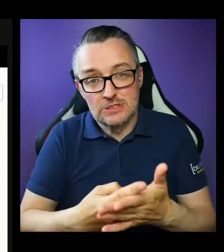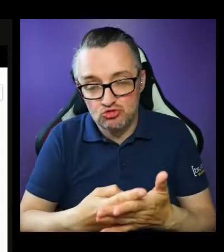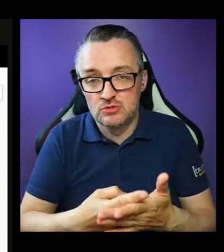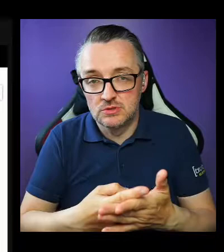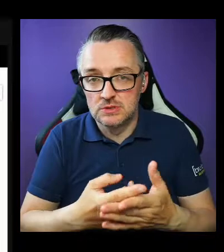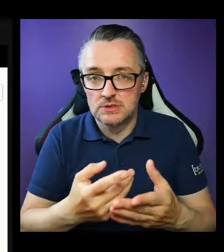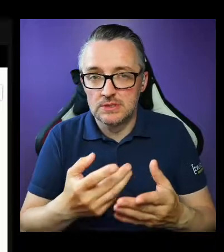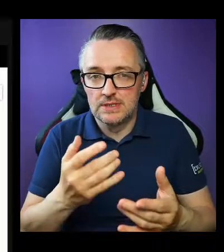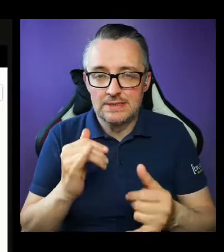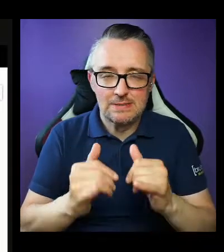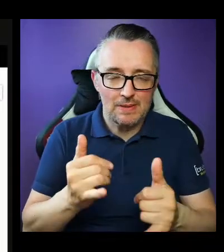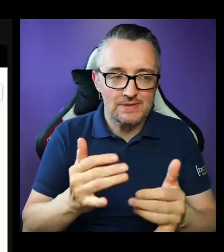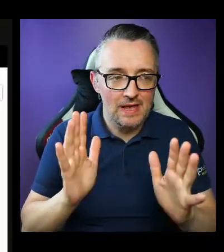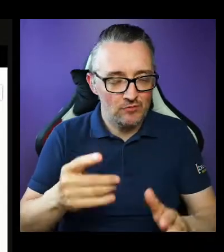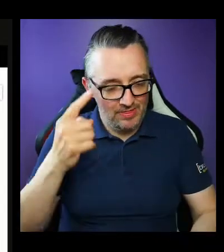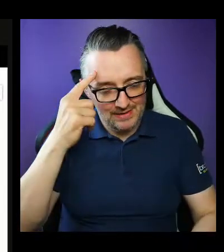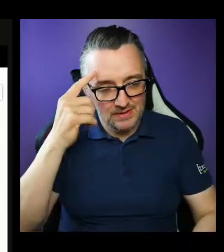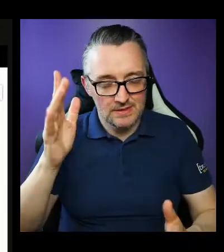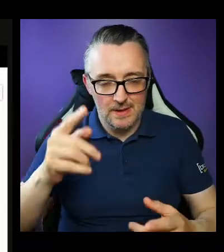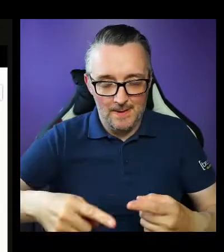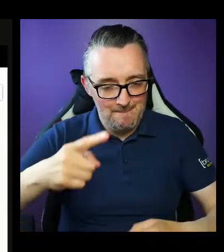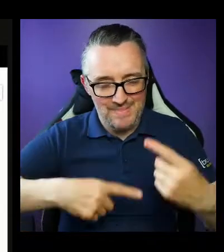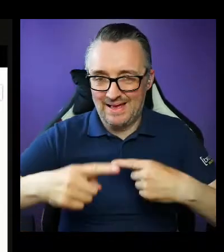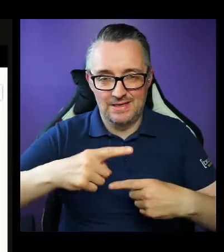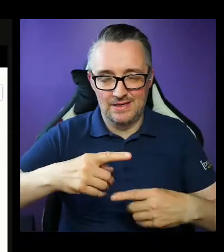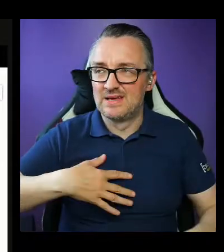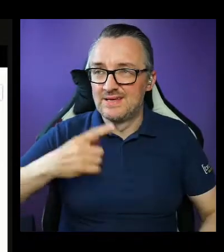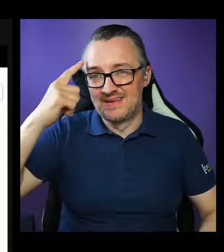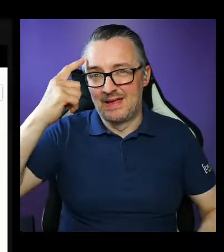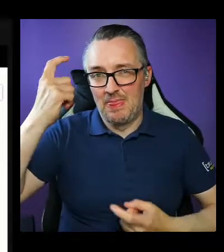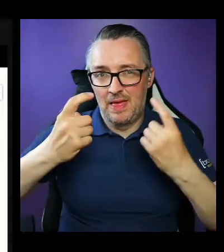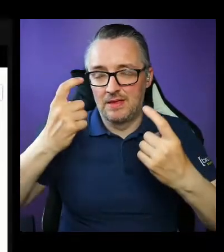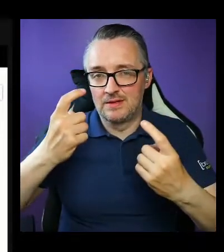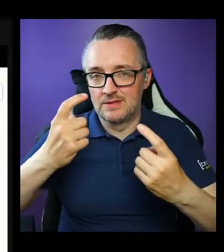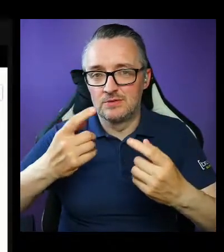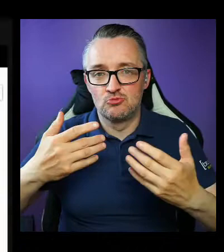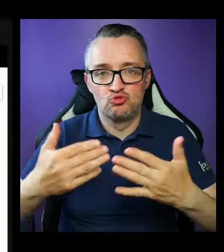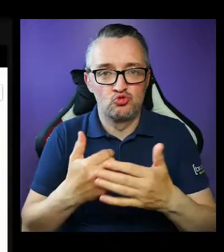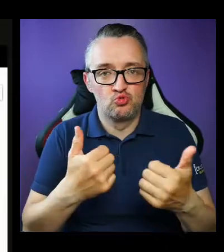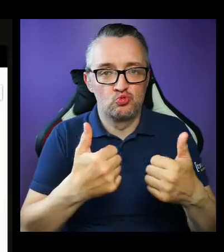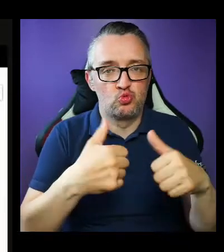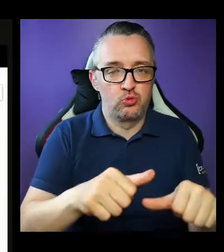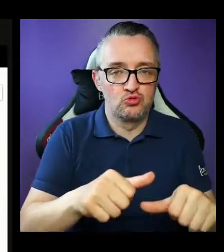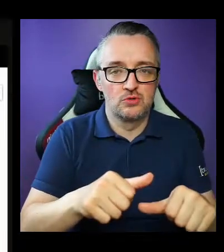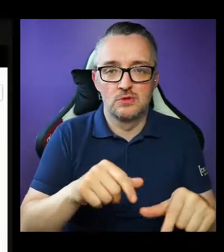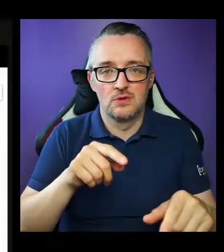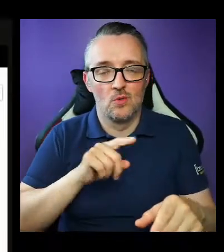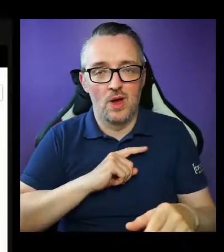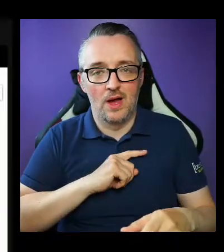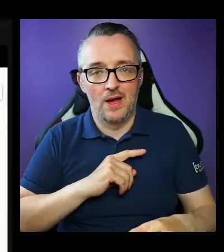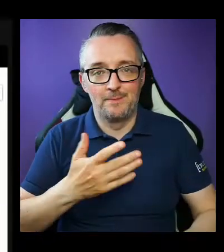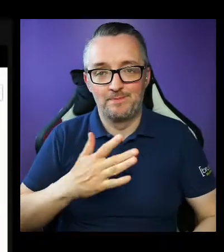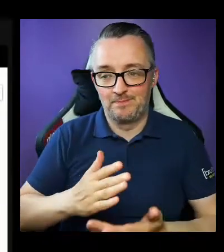taken, we had to go back and rethink and come with a different solution to really make our